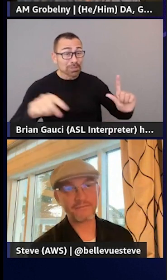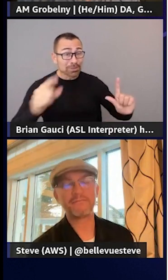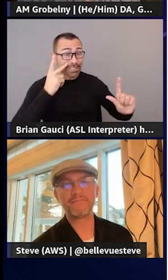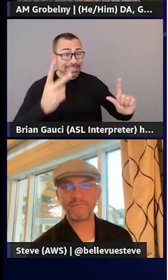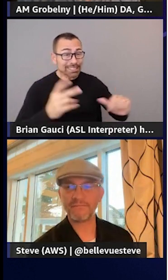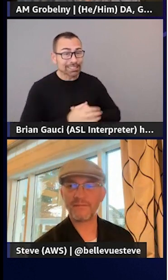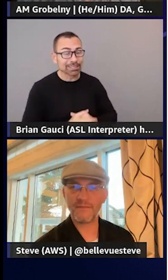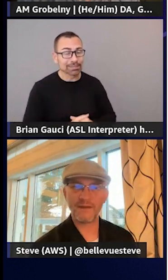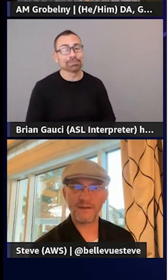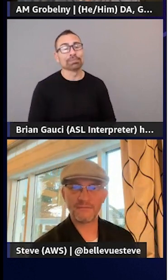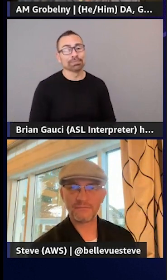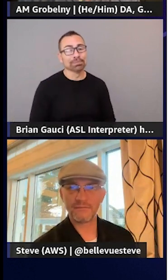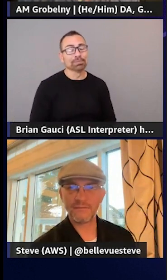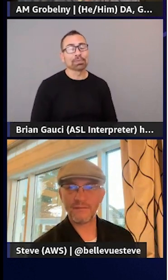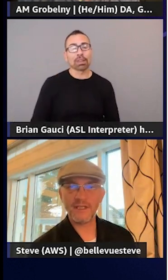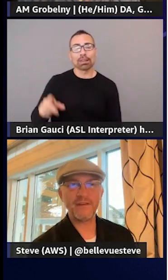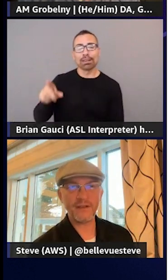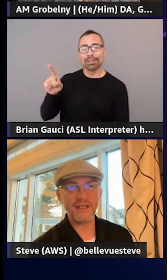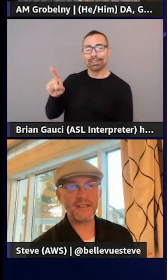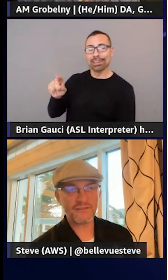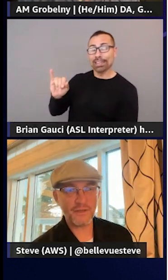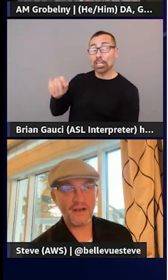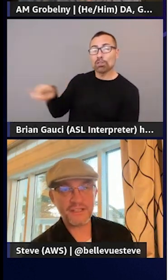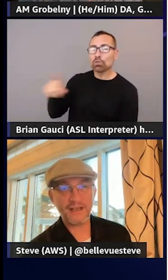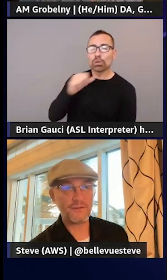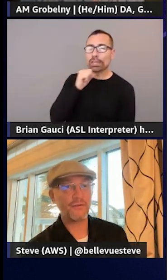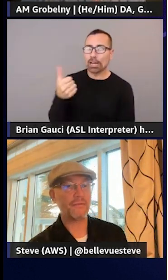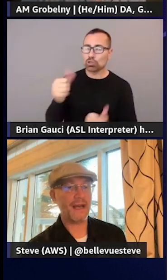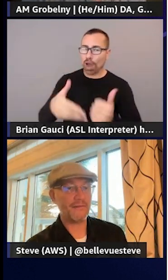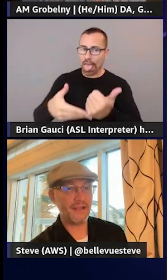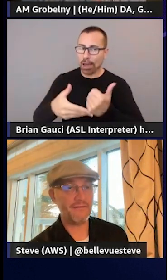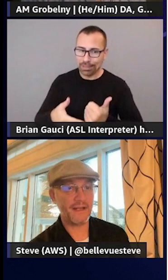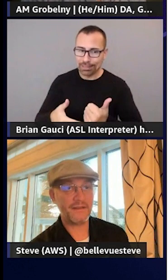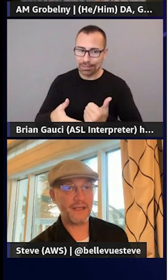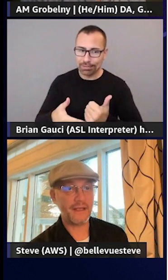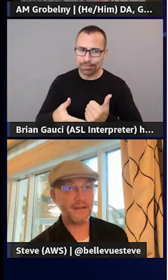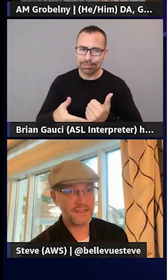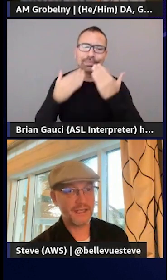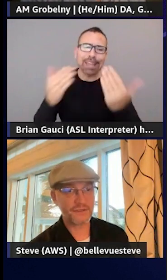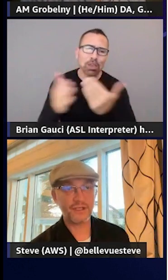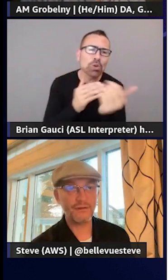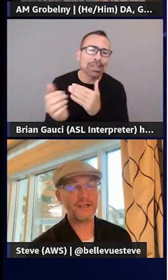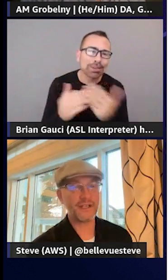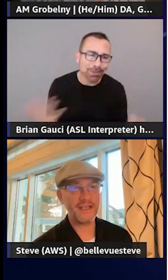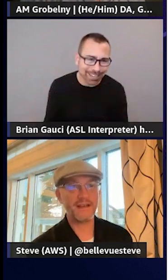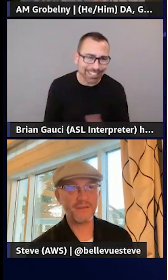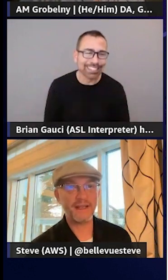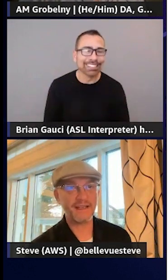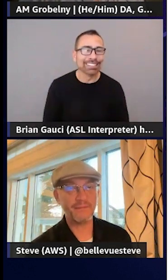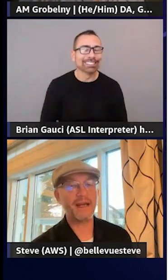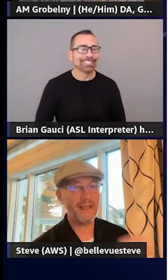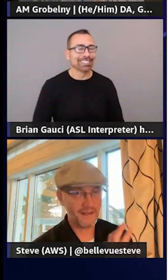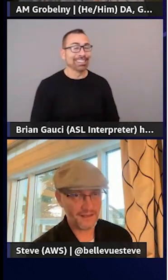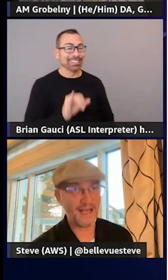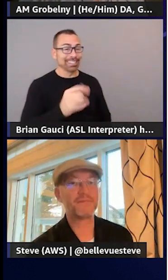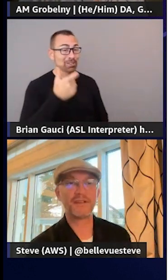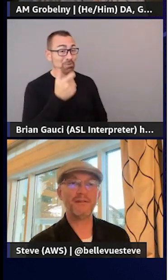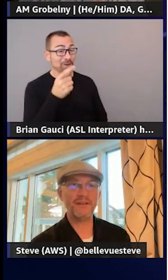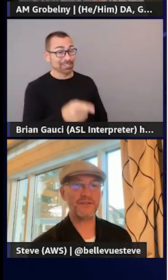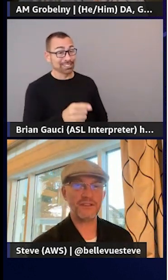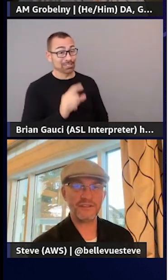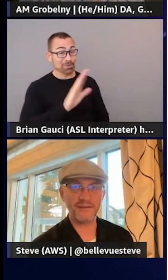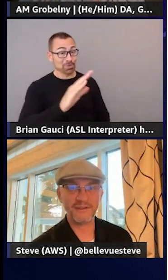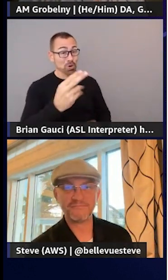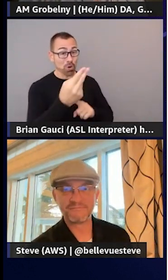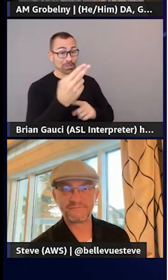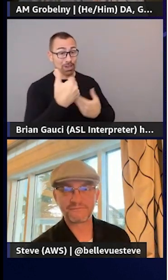that's okay too. That's fine. And if you're looking at this from your hotel room at reInvent thinking, this sounds cool, I should head down to Mandalay Bay, absolutely